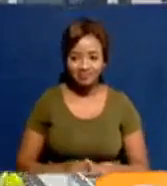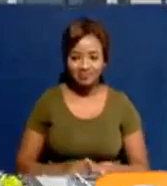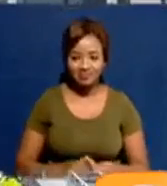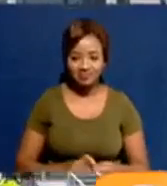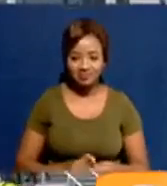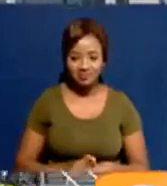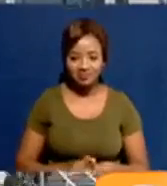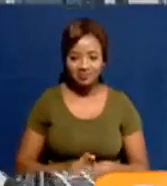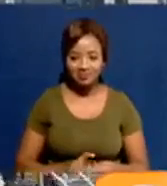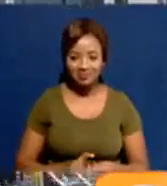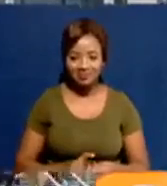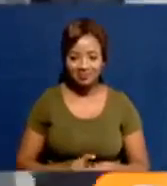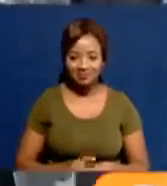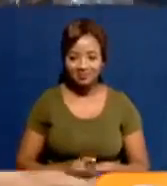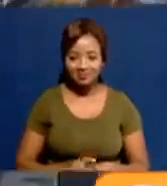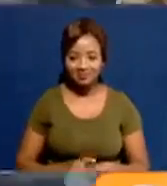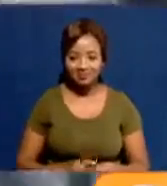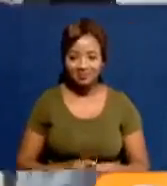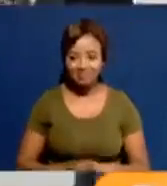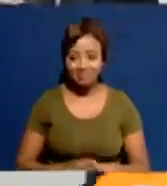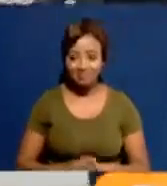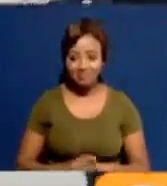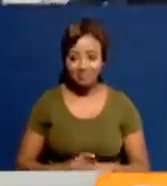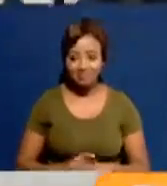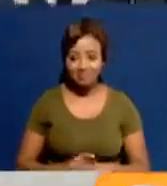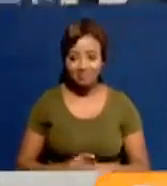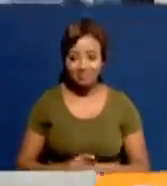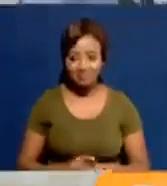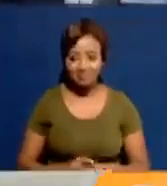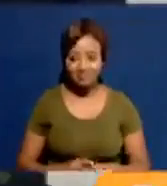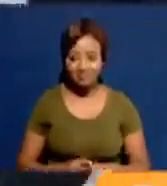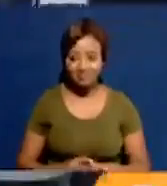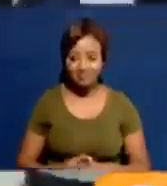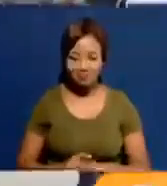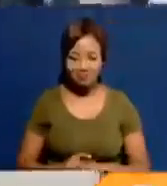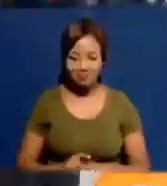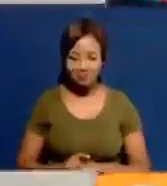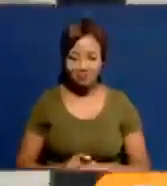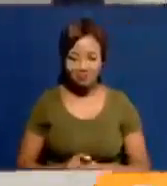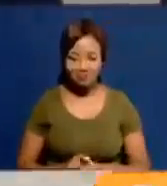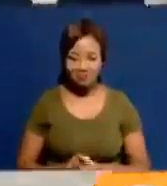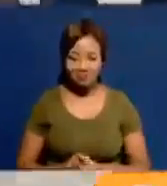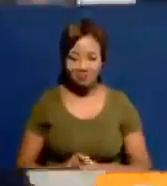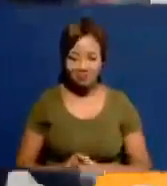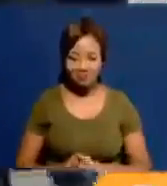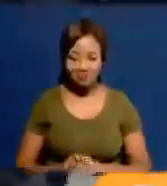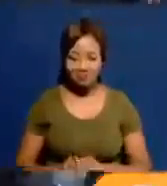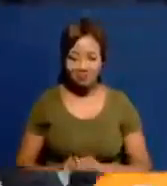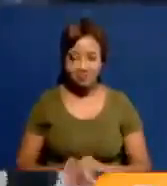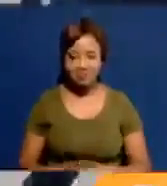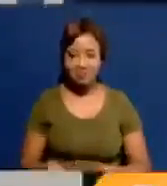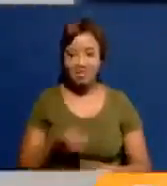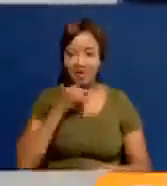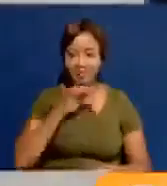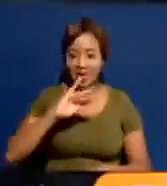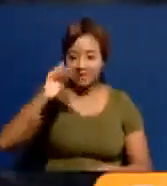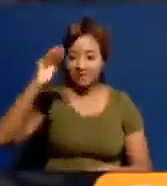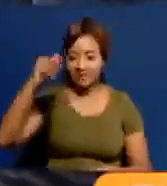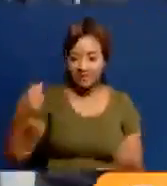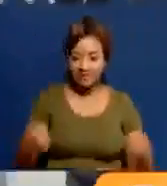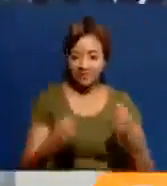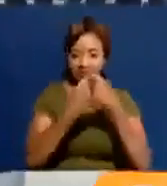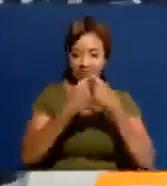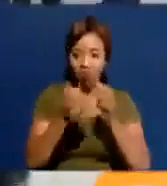Match day at the Wembley Stadium. City! We're from Manchester City! Manchester City are playing